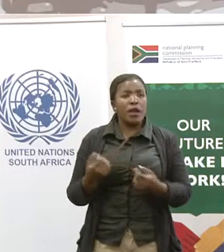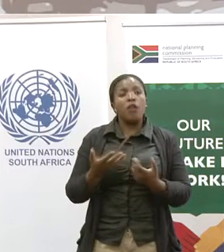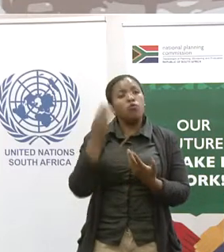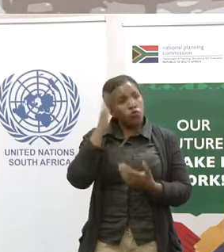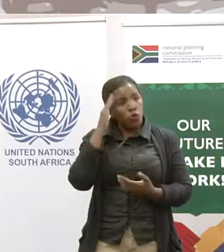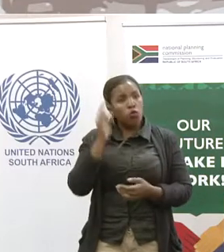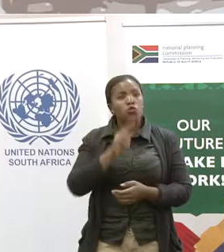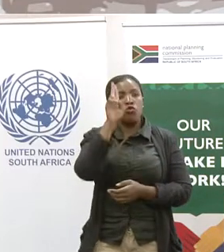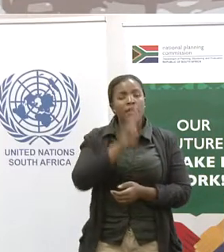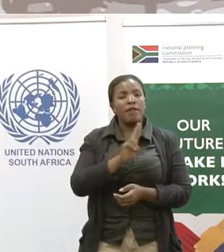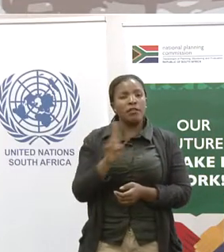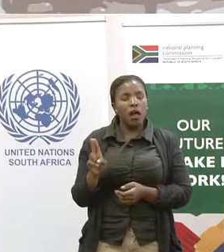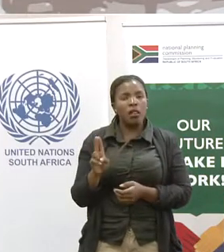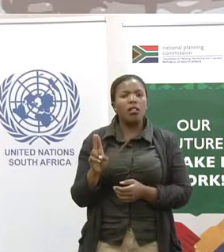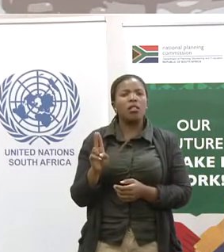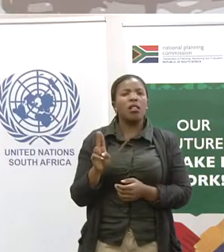Universal